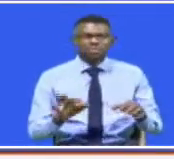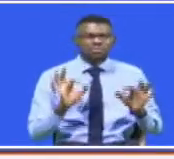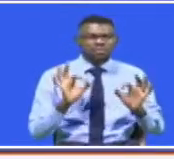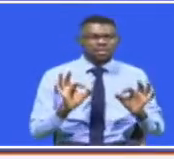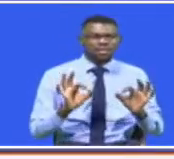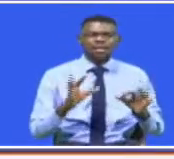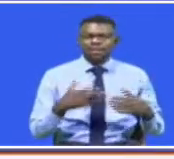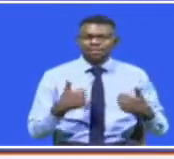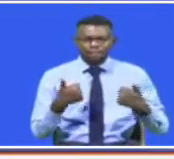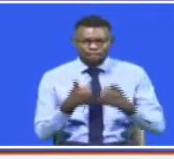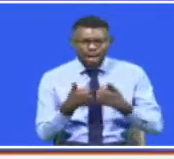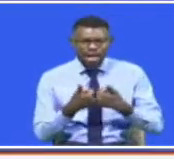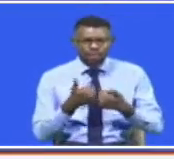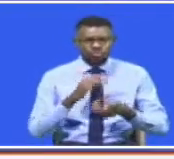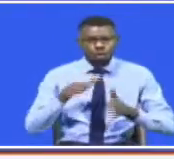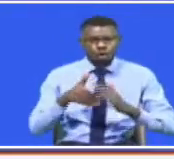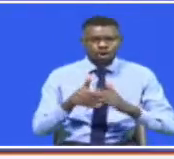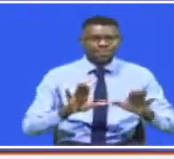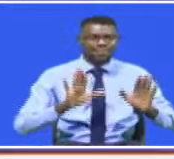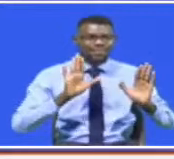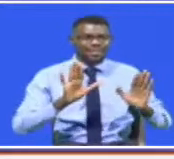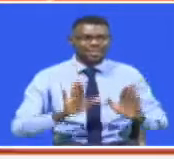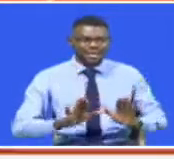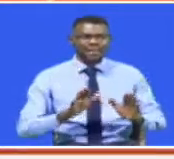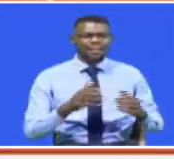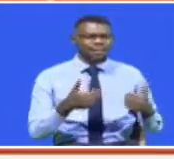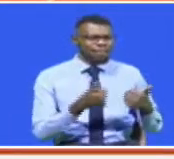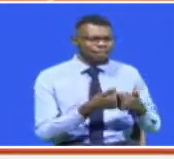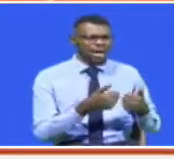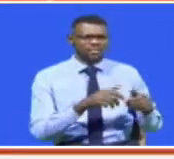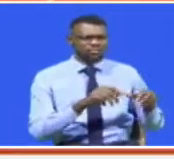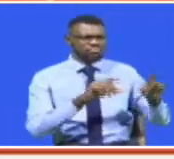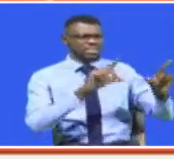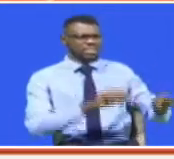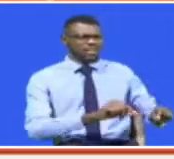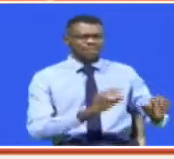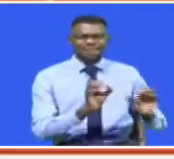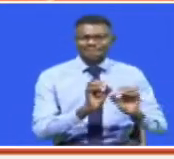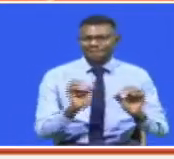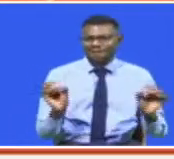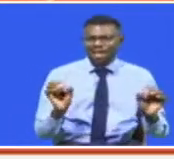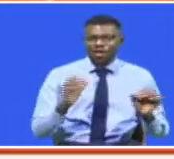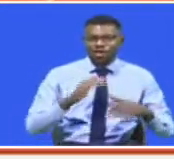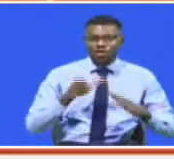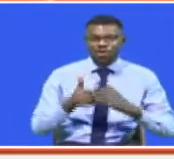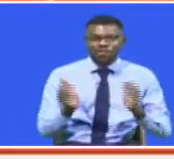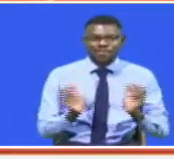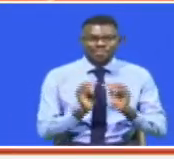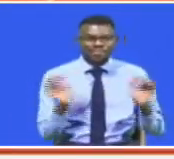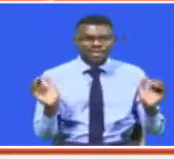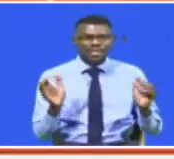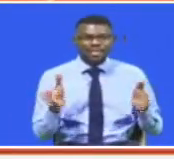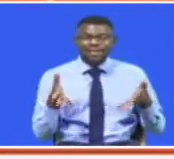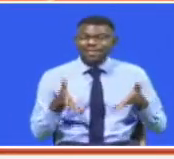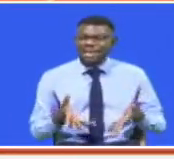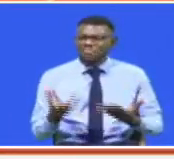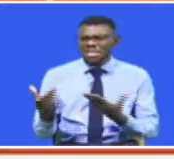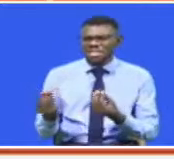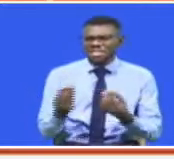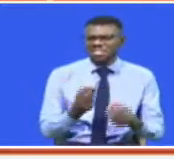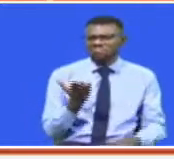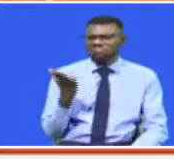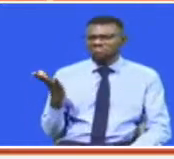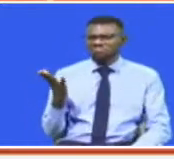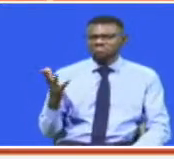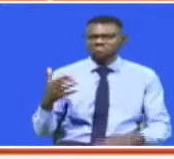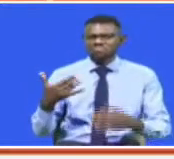matters for me and I don't take any match small. I take it as a big match. So even though I'm playing an easy opponent, I'm trying to